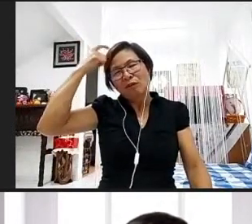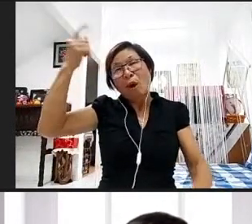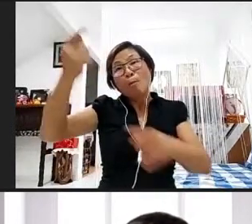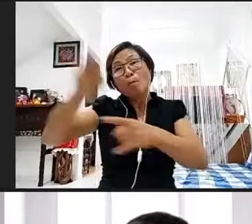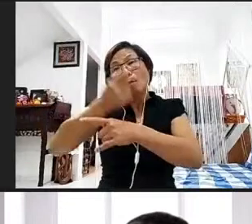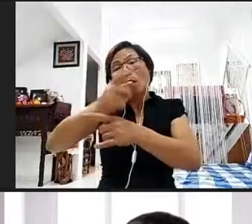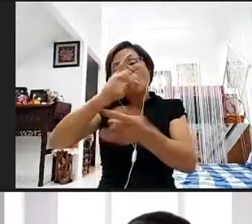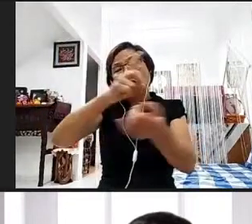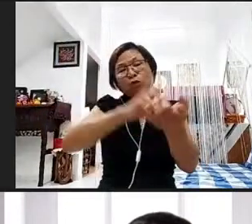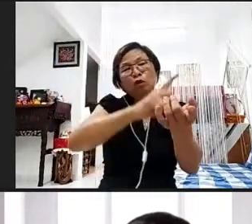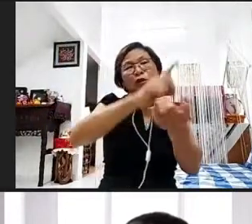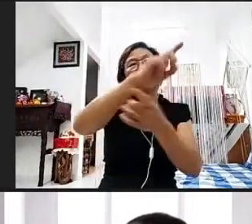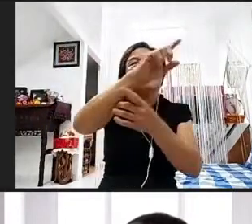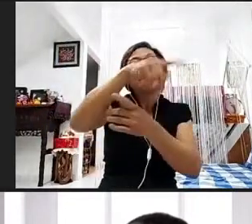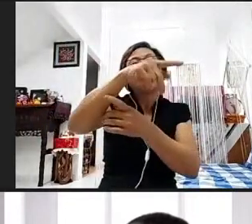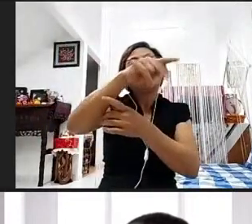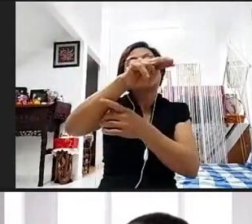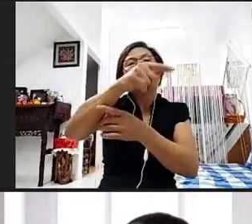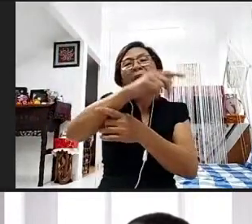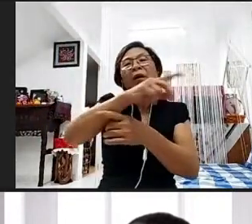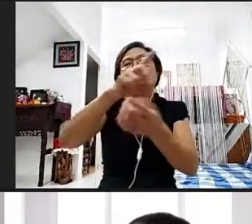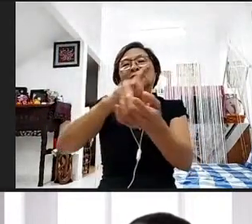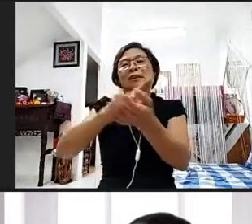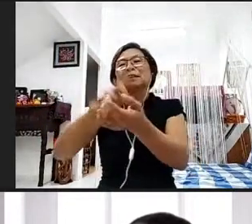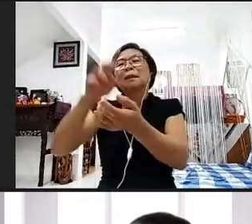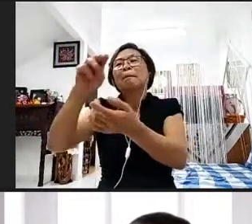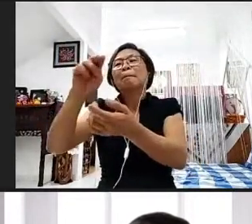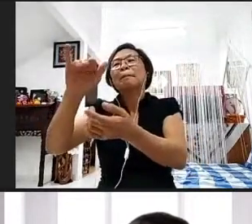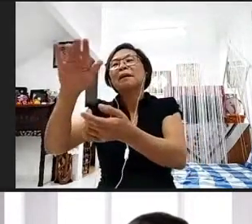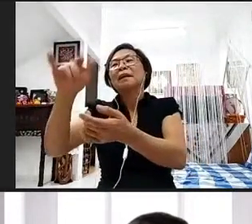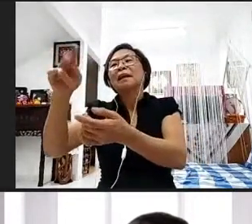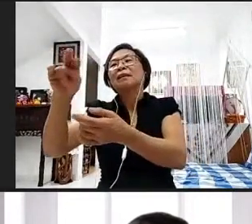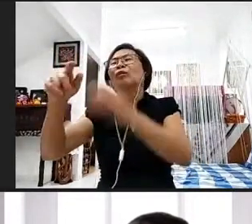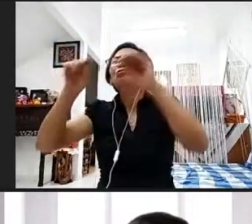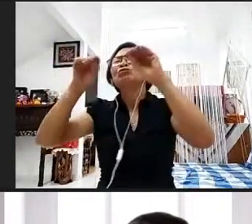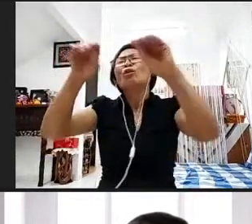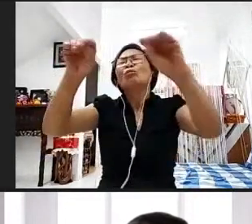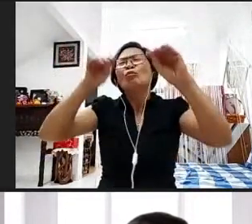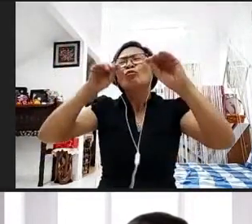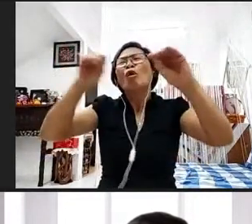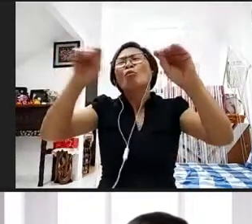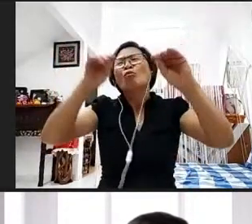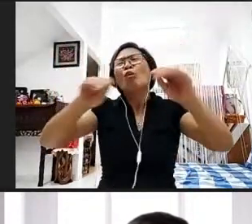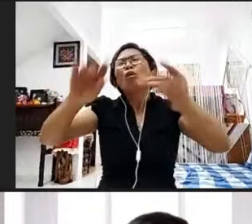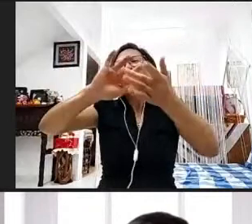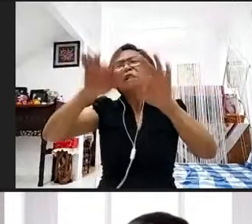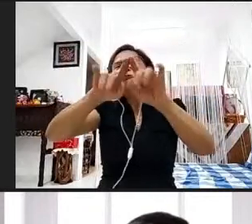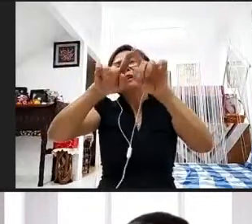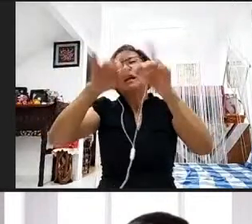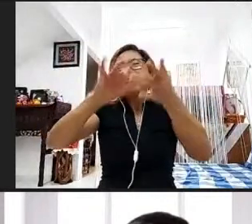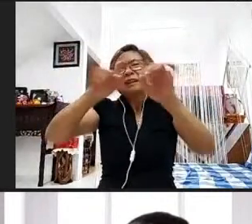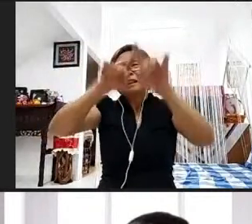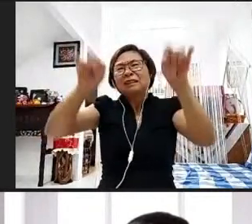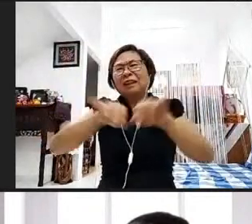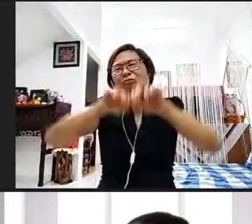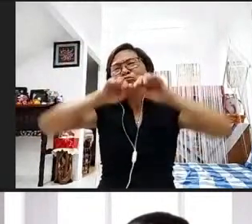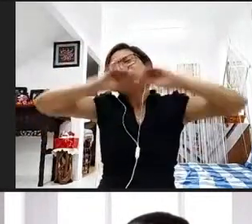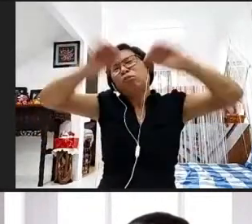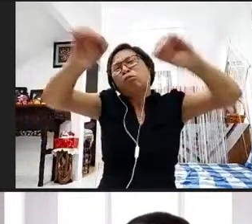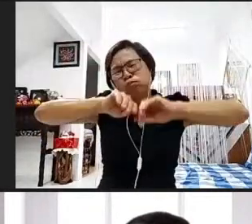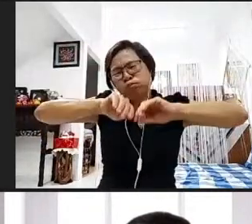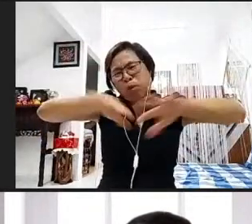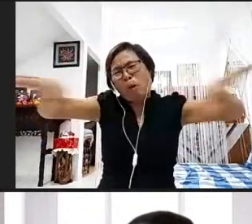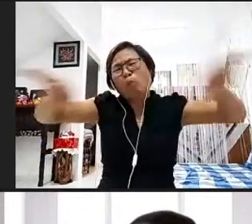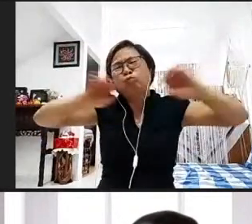and Sister Mien have been teaching this over the internet, over social media for so many